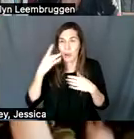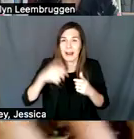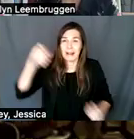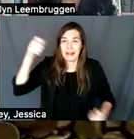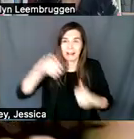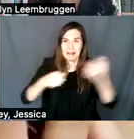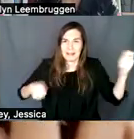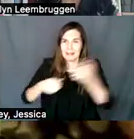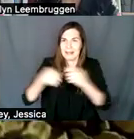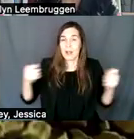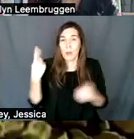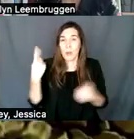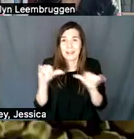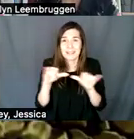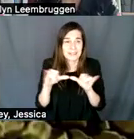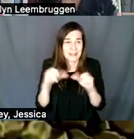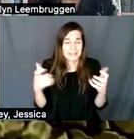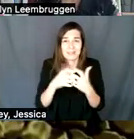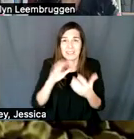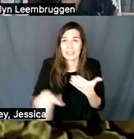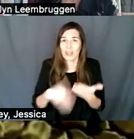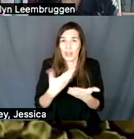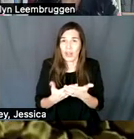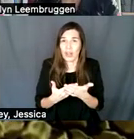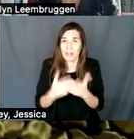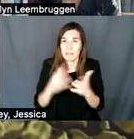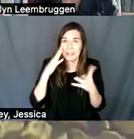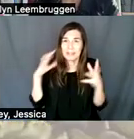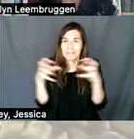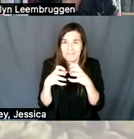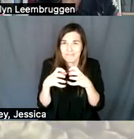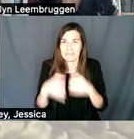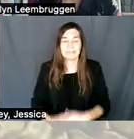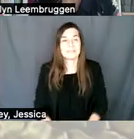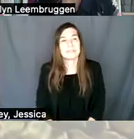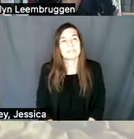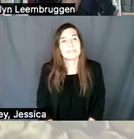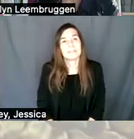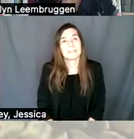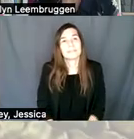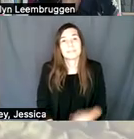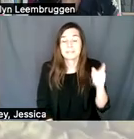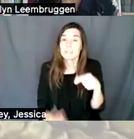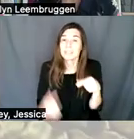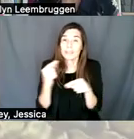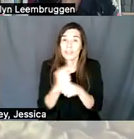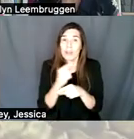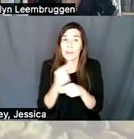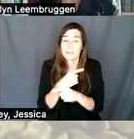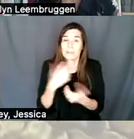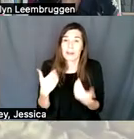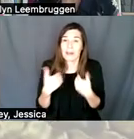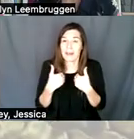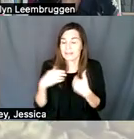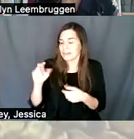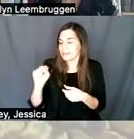and shapeable the material is due to its crumpled texture. The unique effects of geometry produce novel designs, but